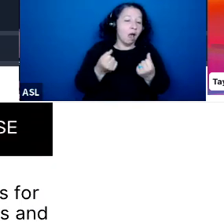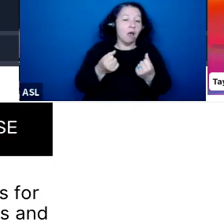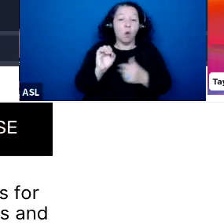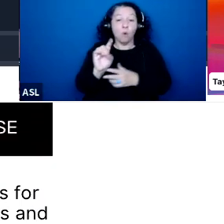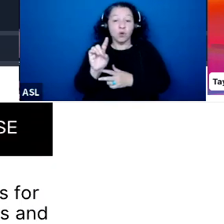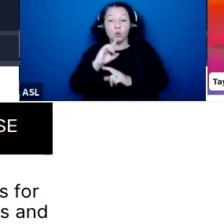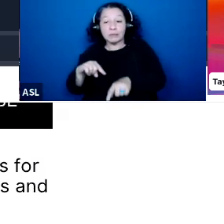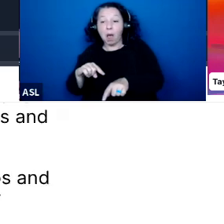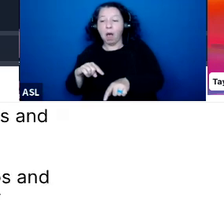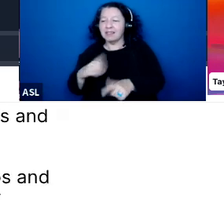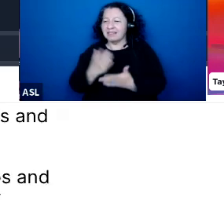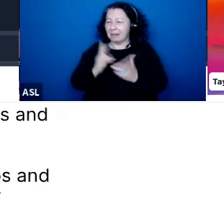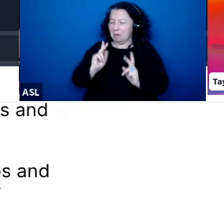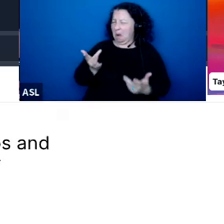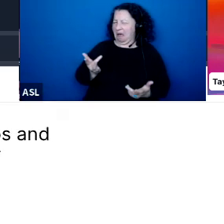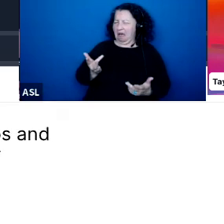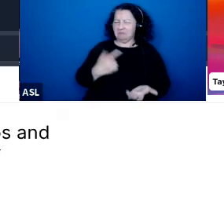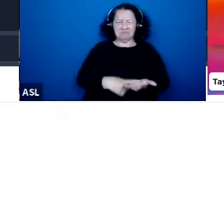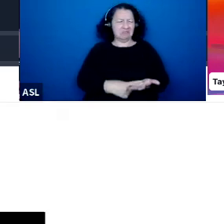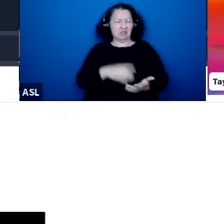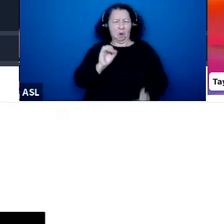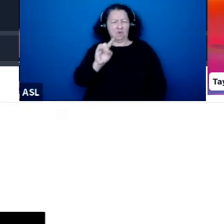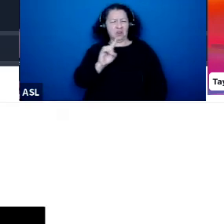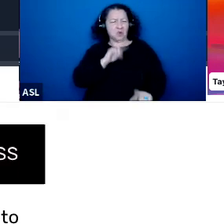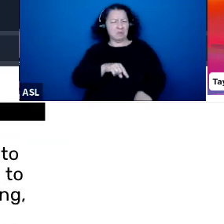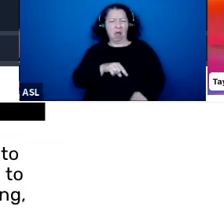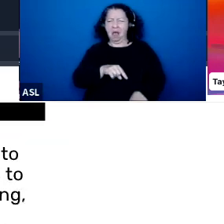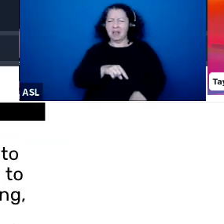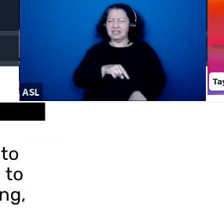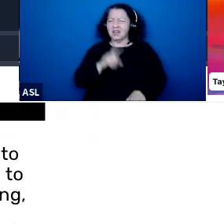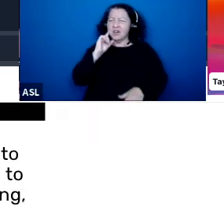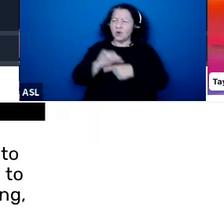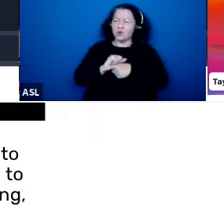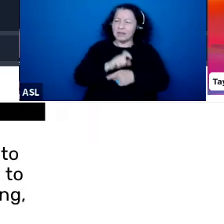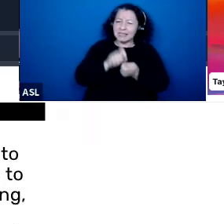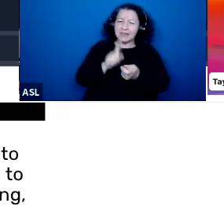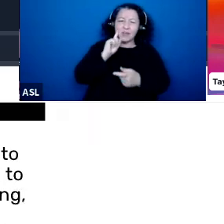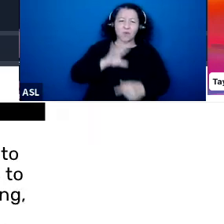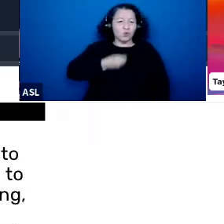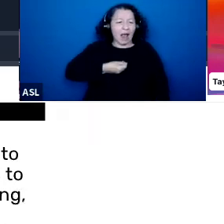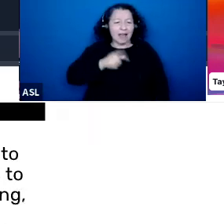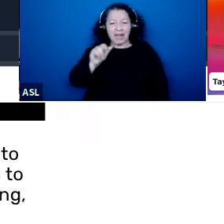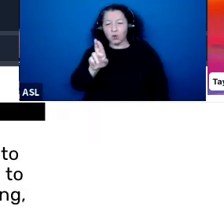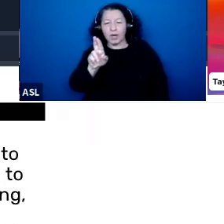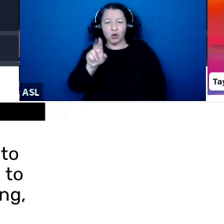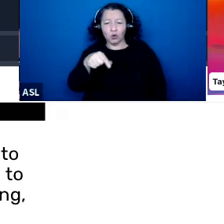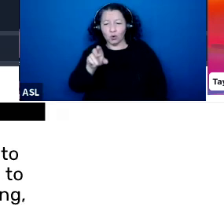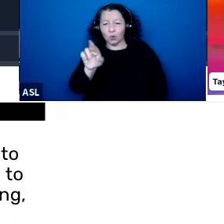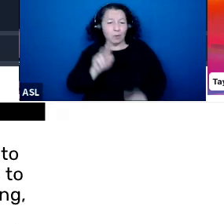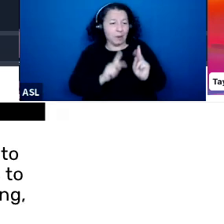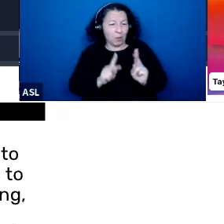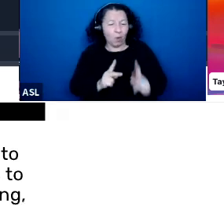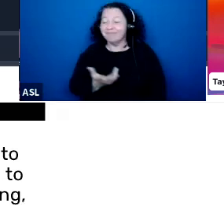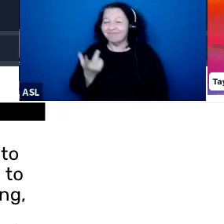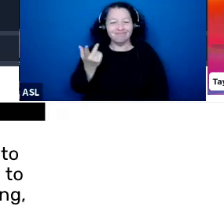and response, which some people might think, well, why am I going to talk about this in a training specific to queer and trans people? But